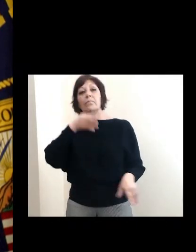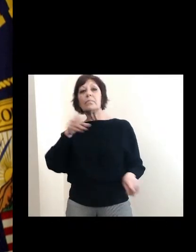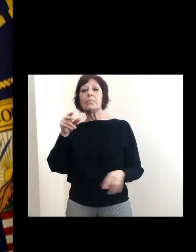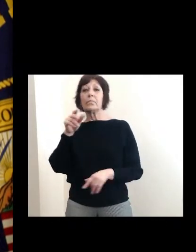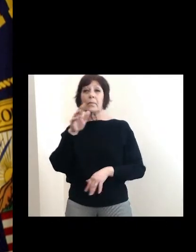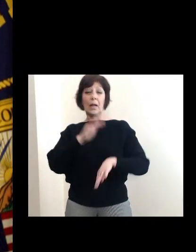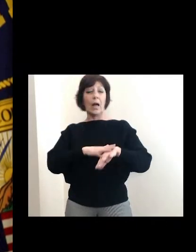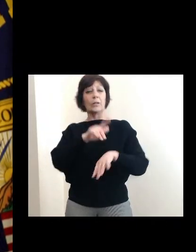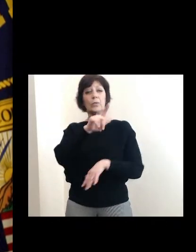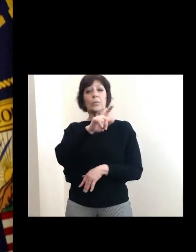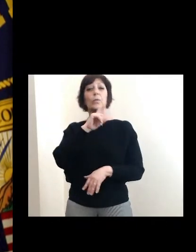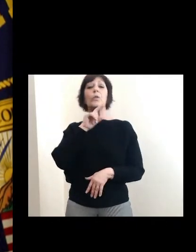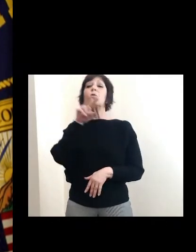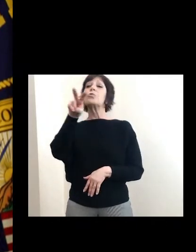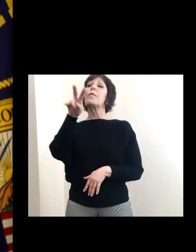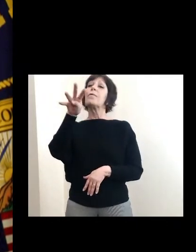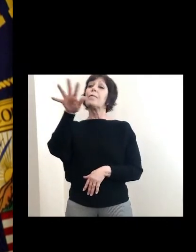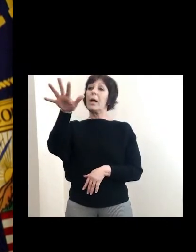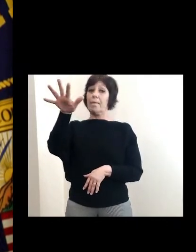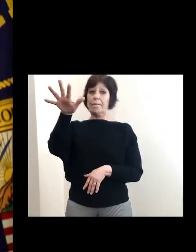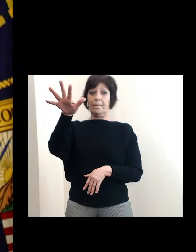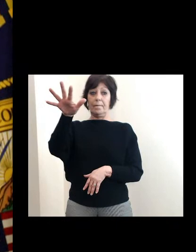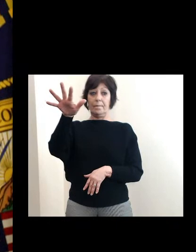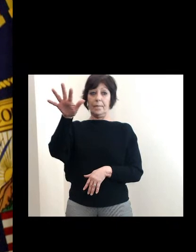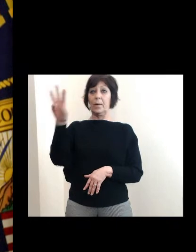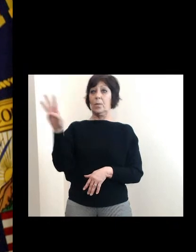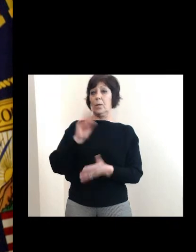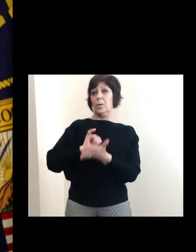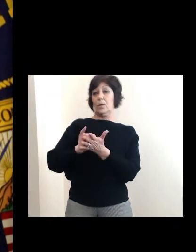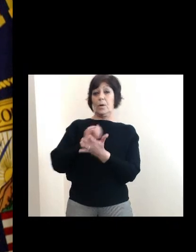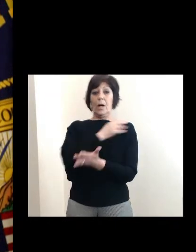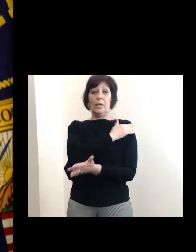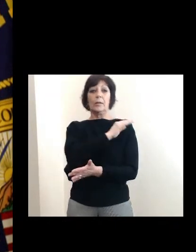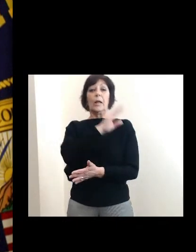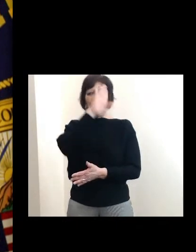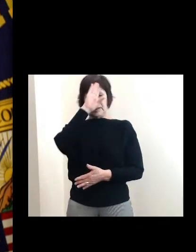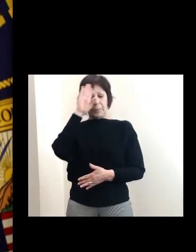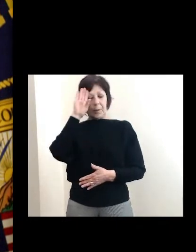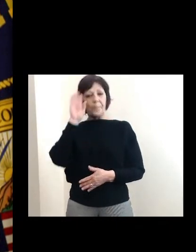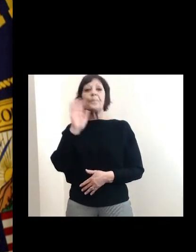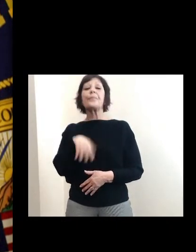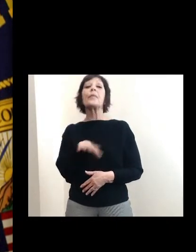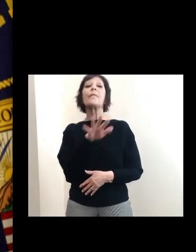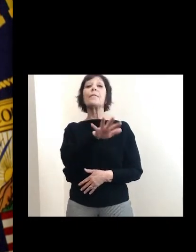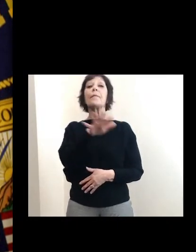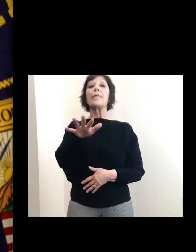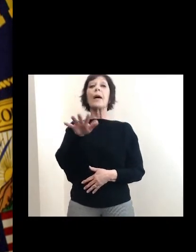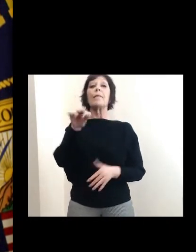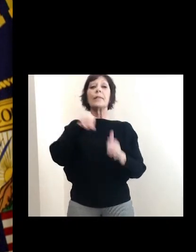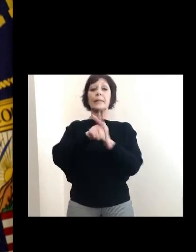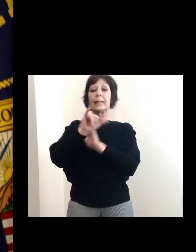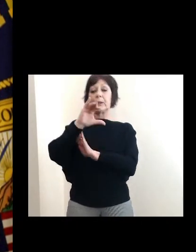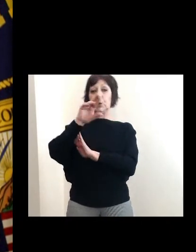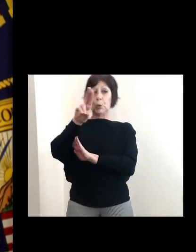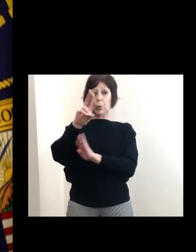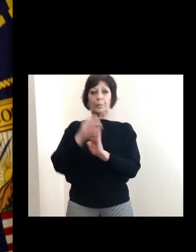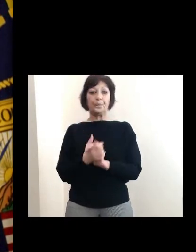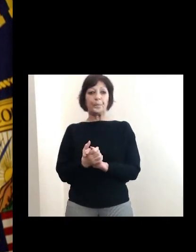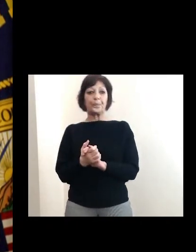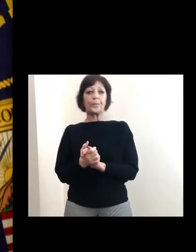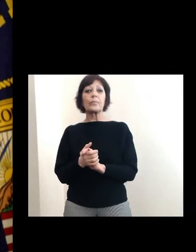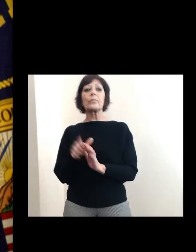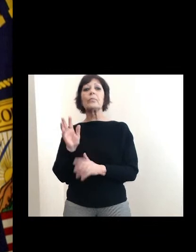were 245 COVID-19 patients in Western New York hospitals, of which 55 of them were in the ICU,